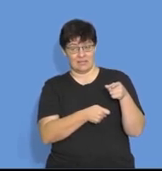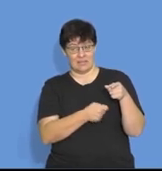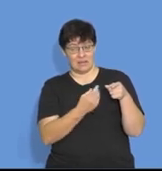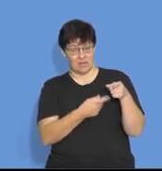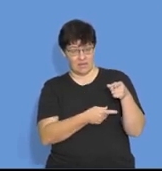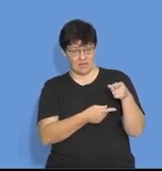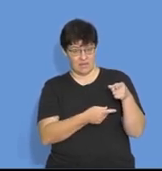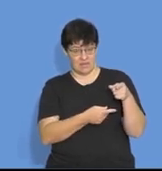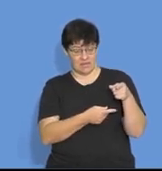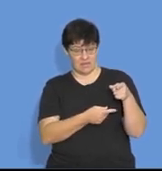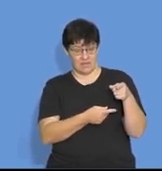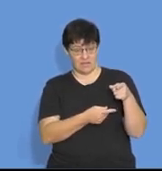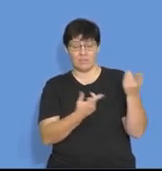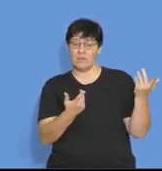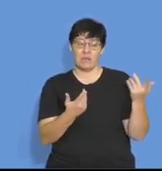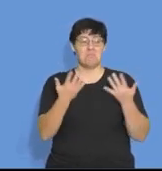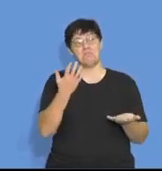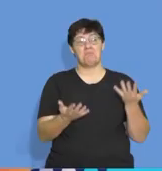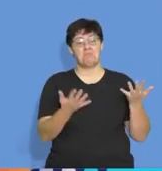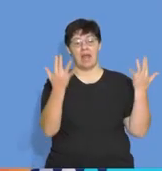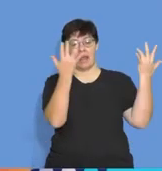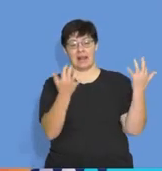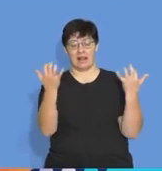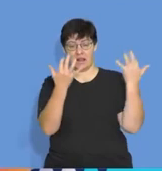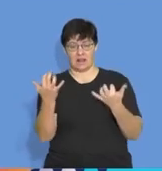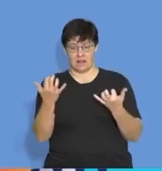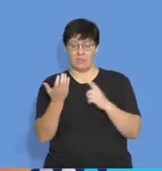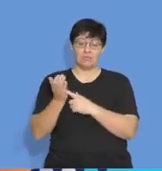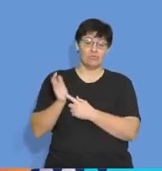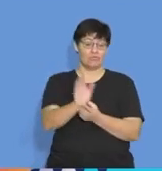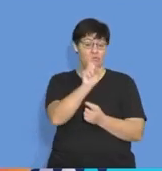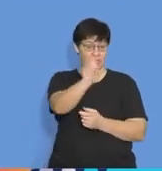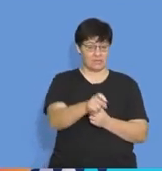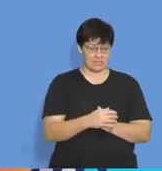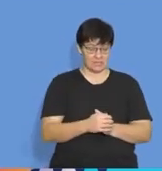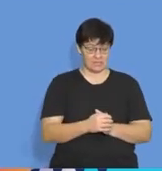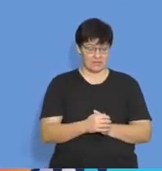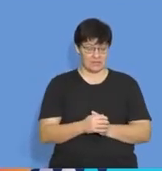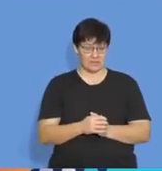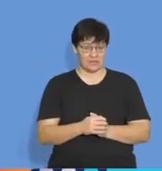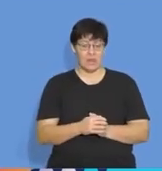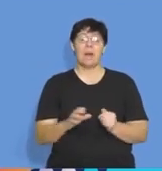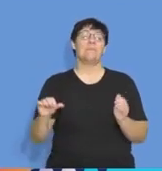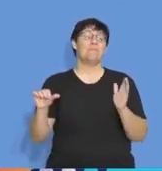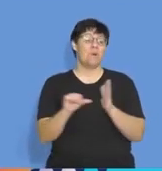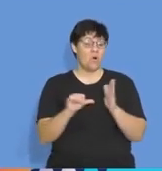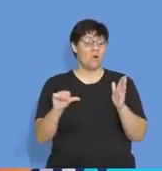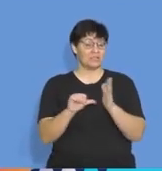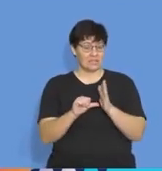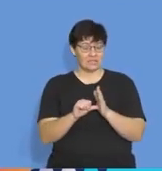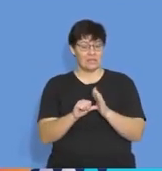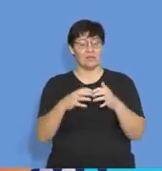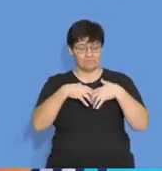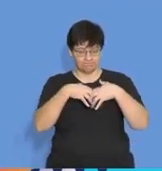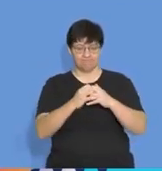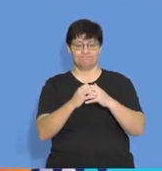if there are calculations that you have to show, then it is imperative that you draw